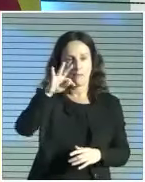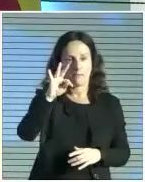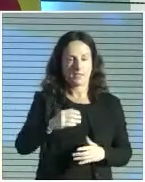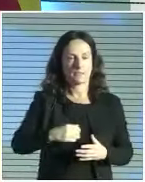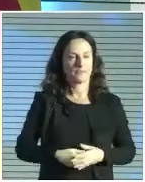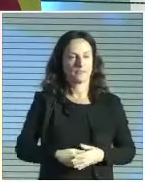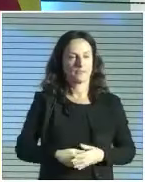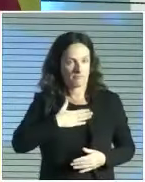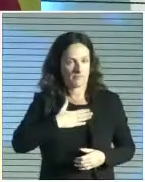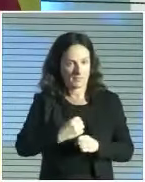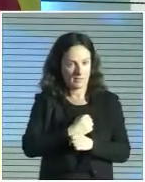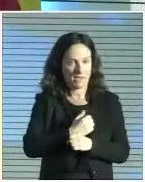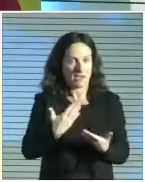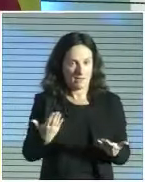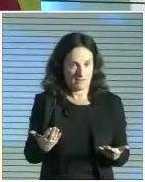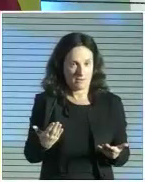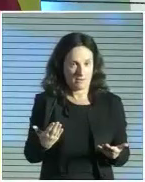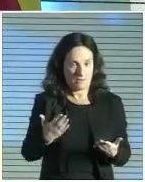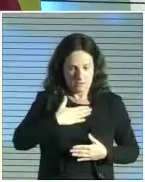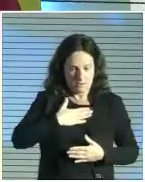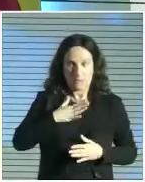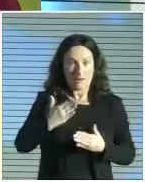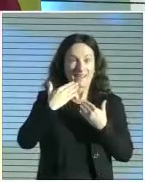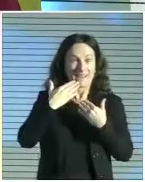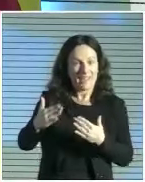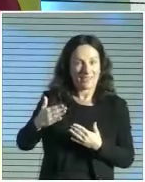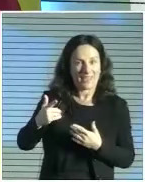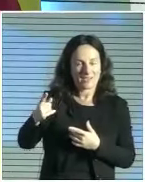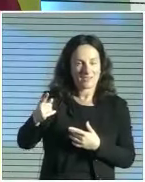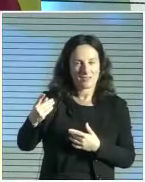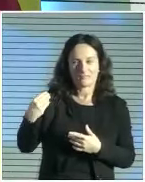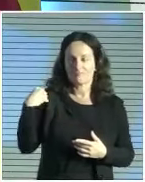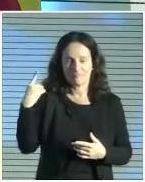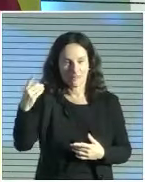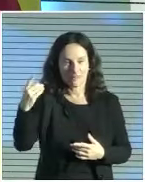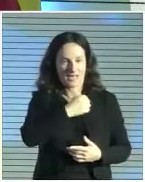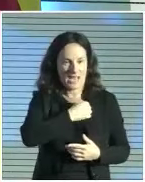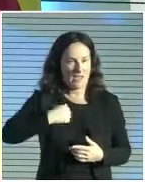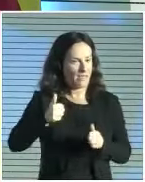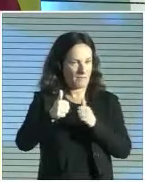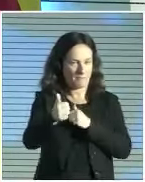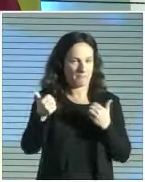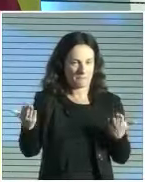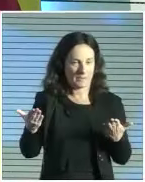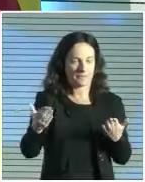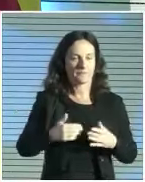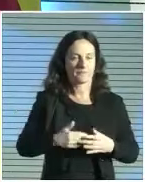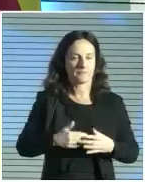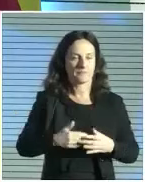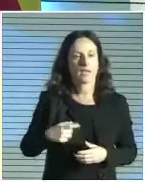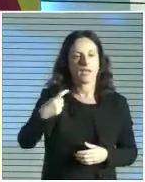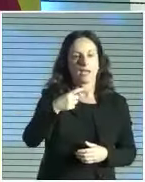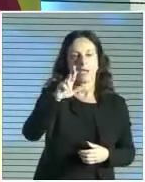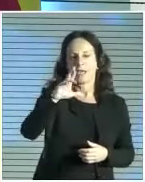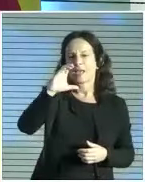and was pushing us to discuss that. Gracen, I have a very complicated question for you. Are you prepared for that one? Well, you